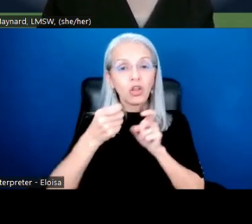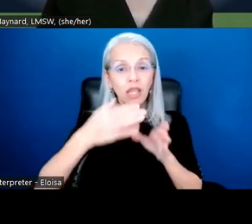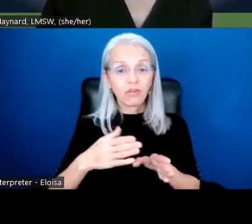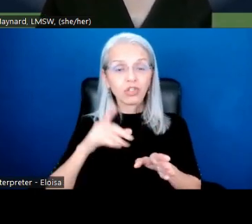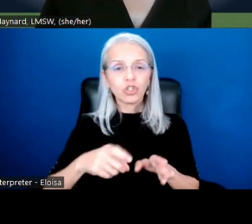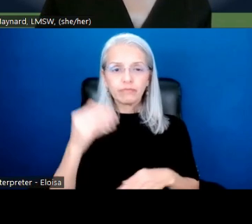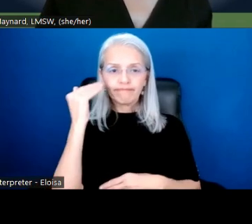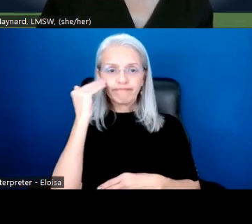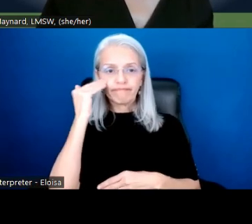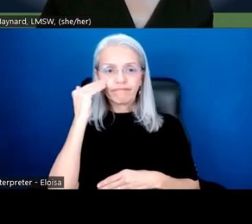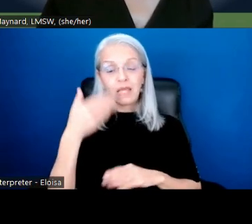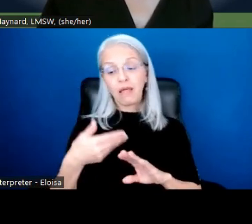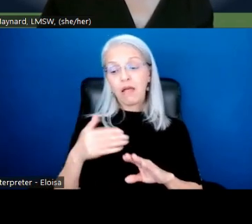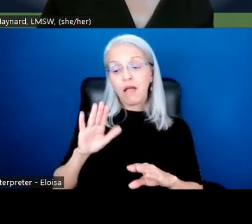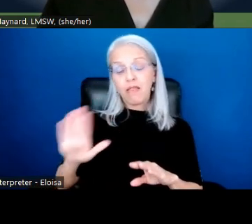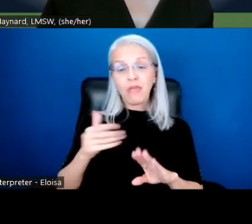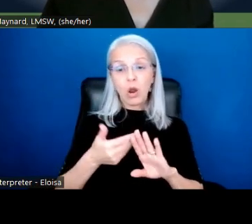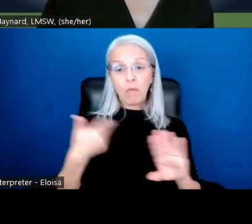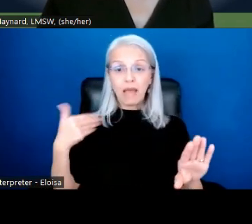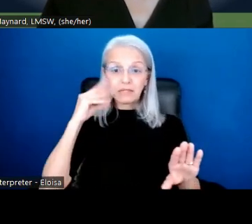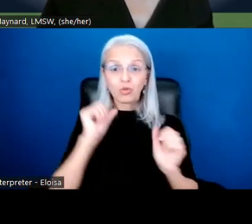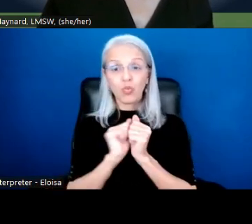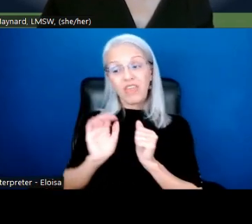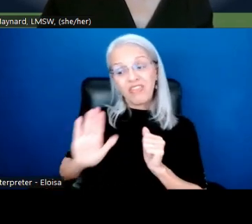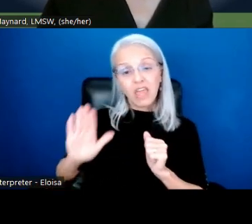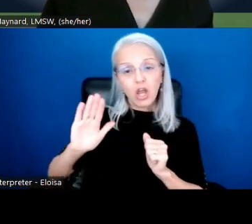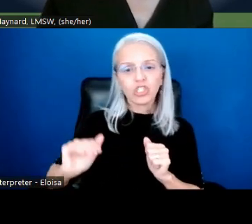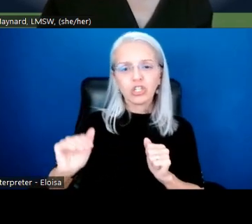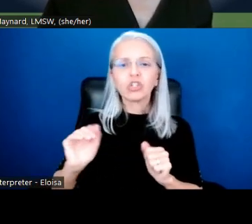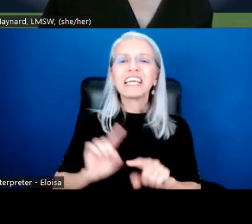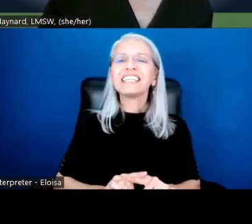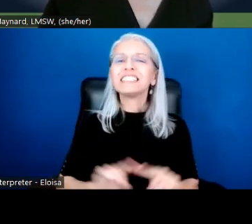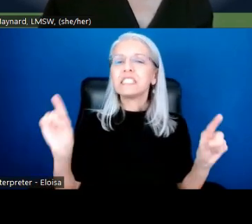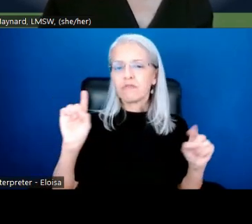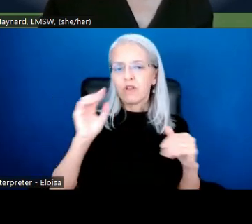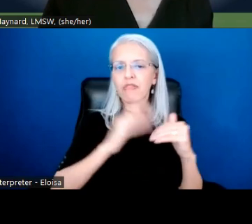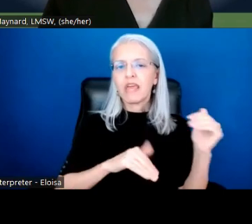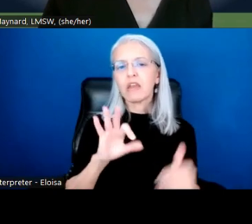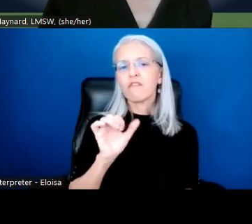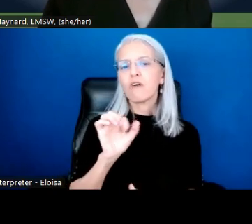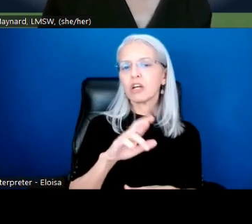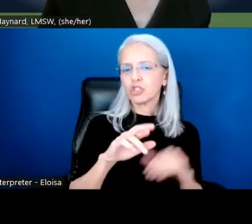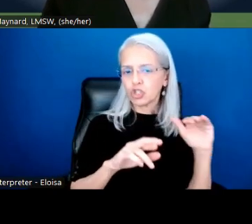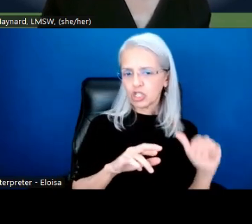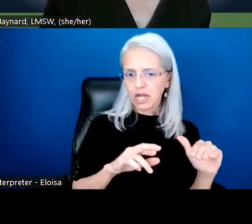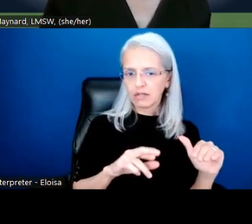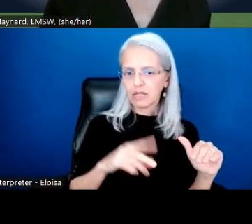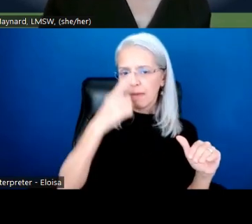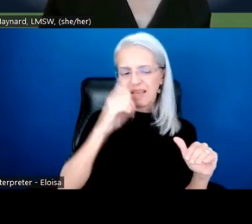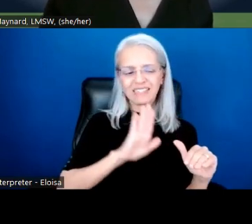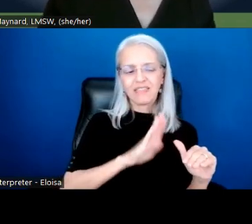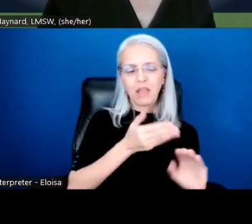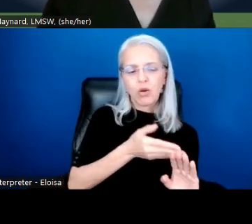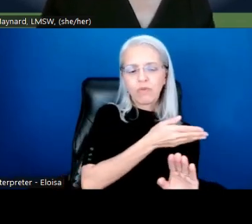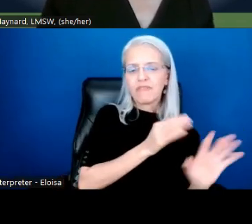fact that their past experiences with their children will differ greatly from a foster child, given the foster child's previous